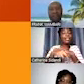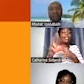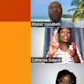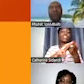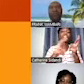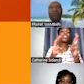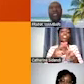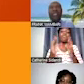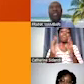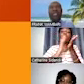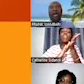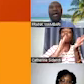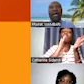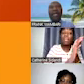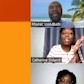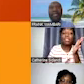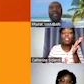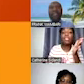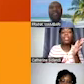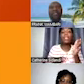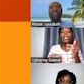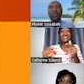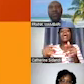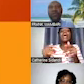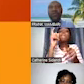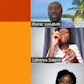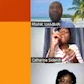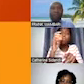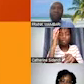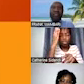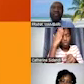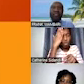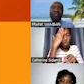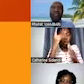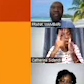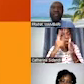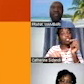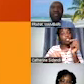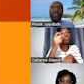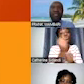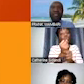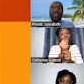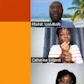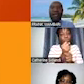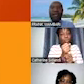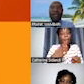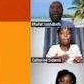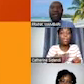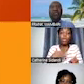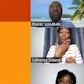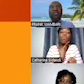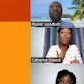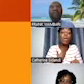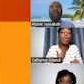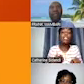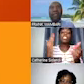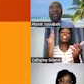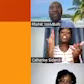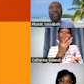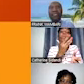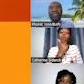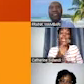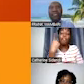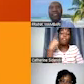quickly unless you know what you're doing. Now, I want to pause there for questions and answers before